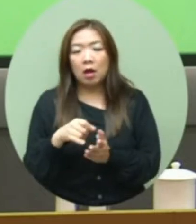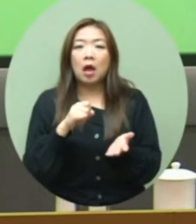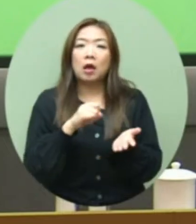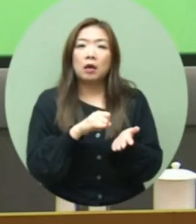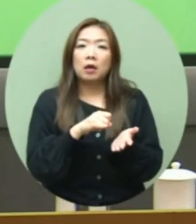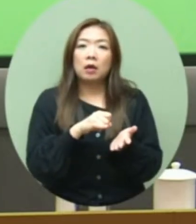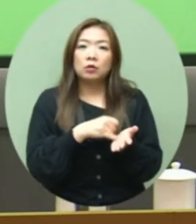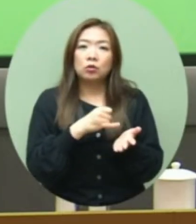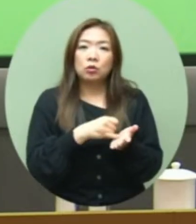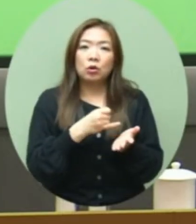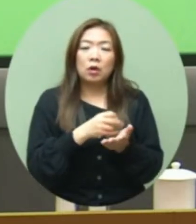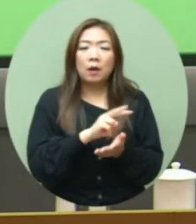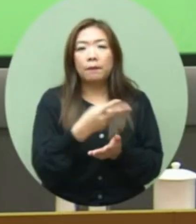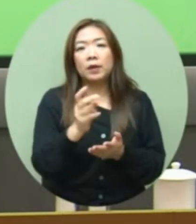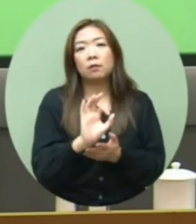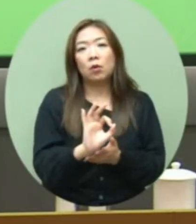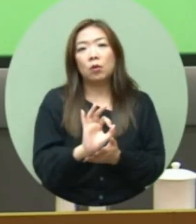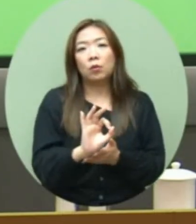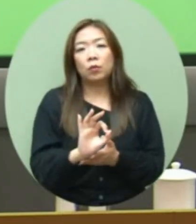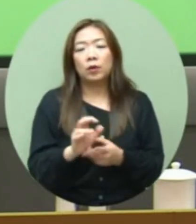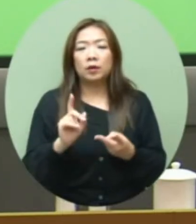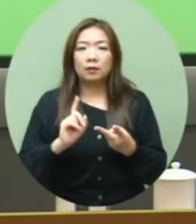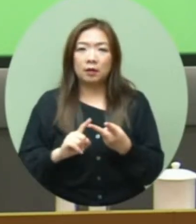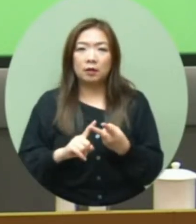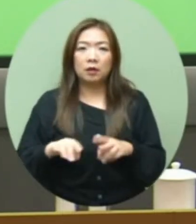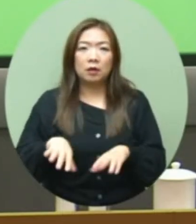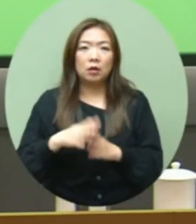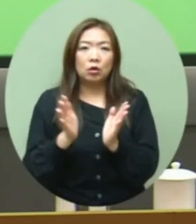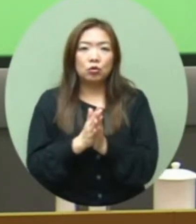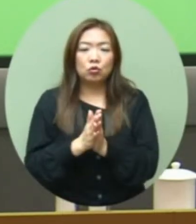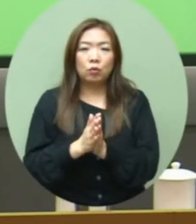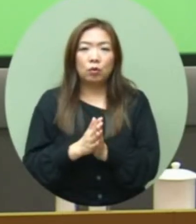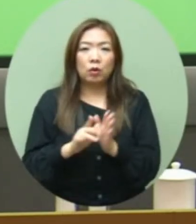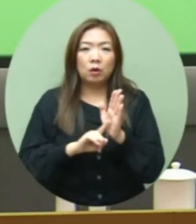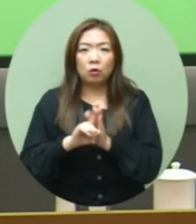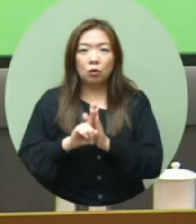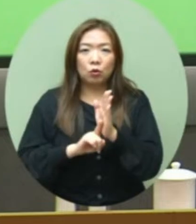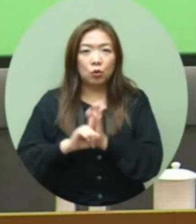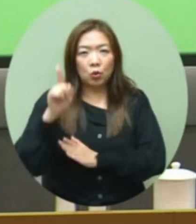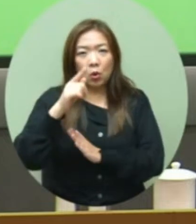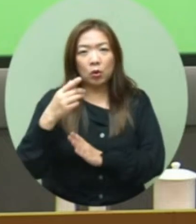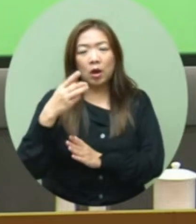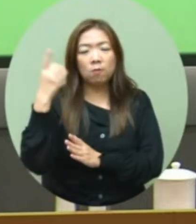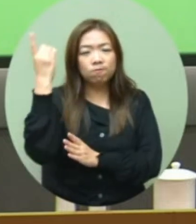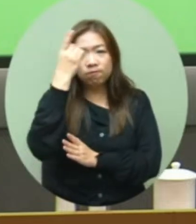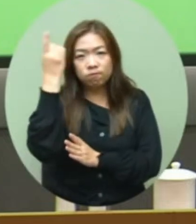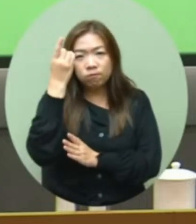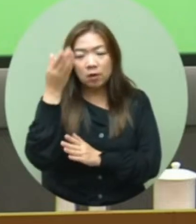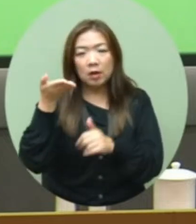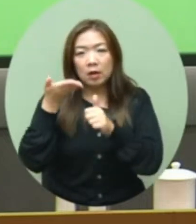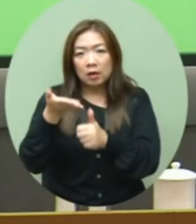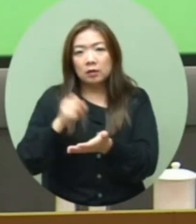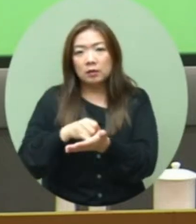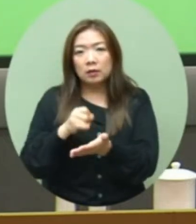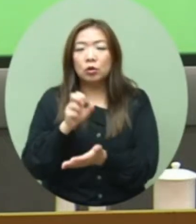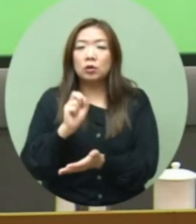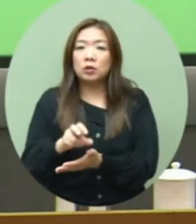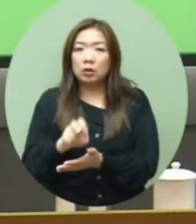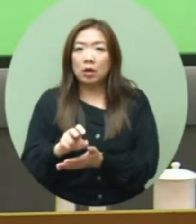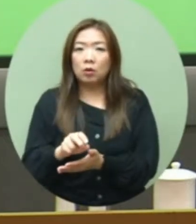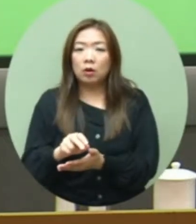business, and public health. For 85% of